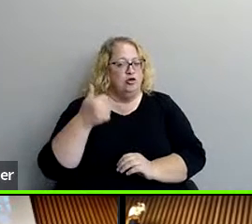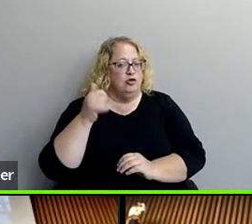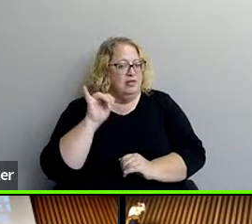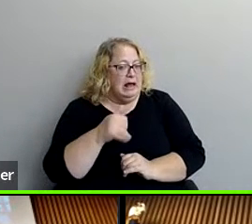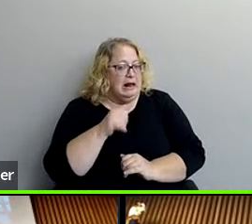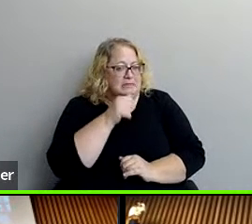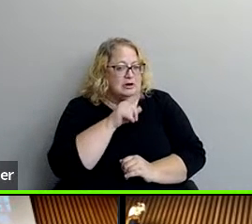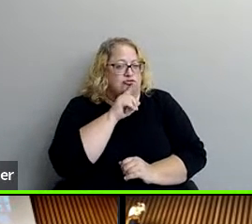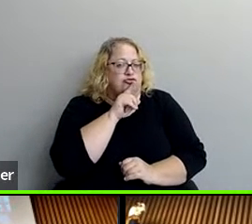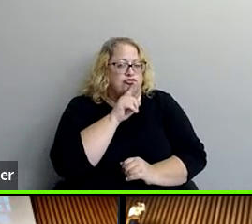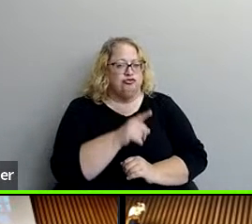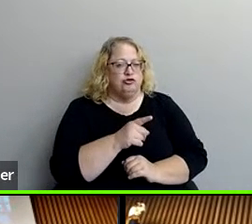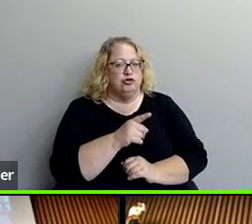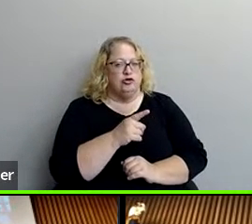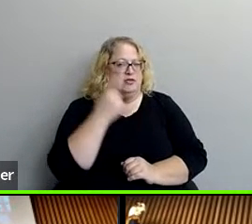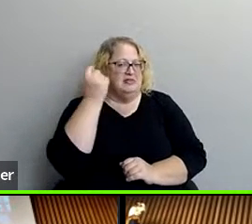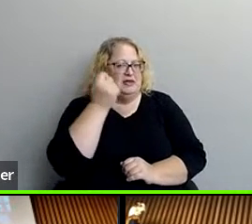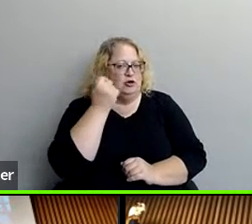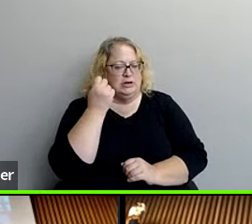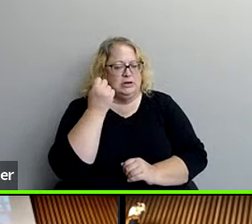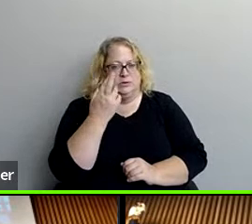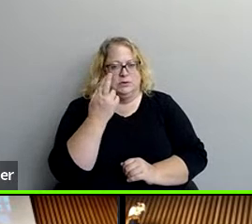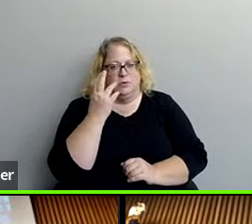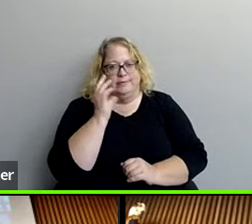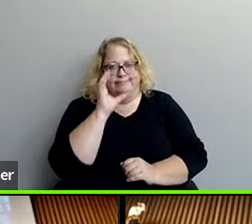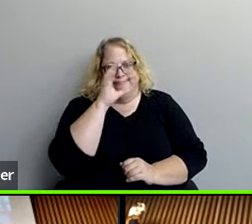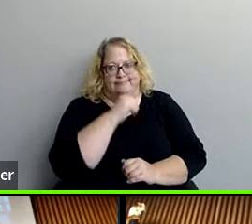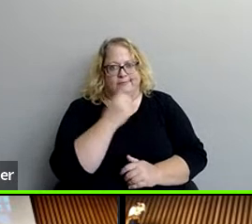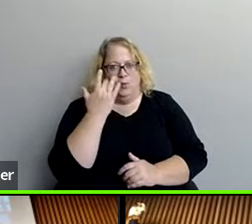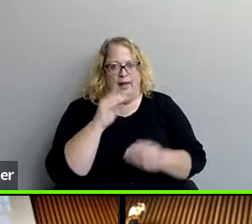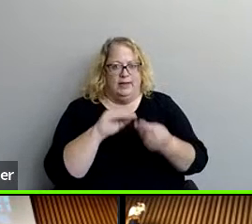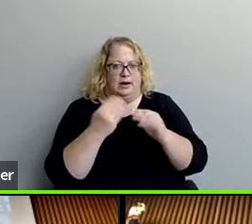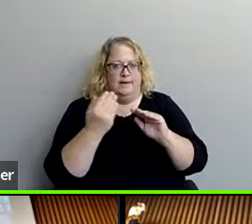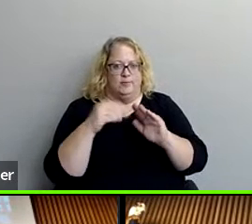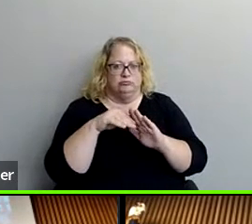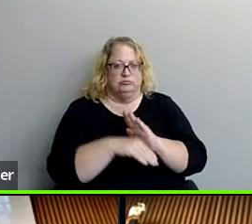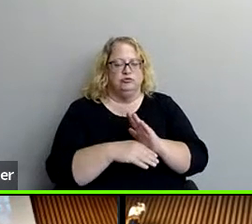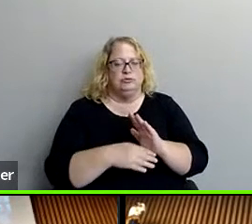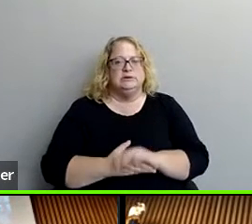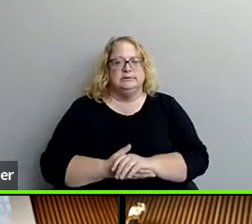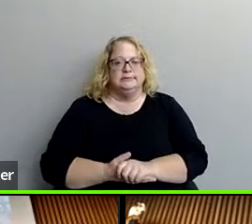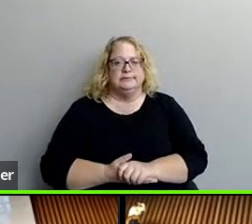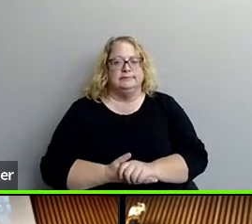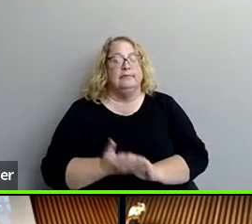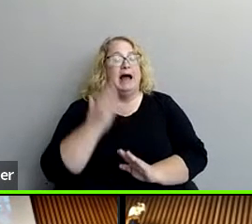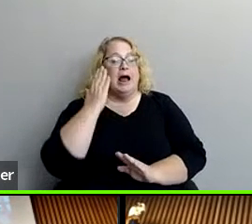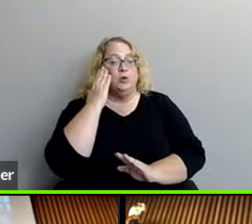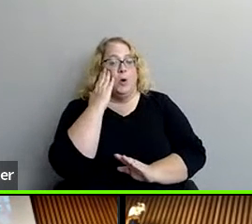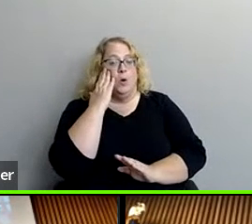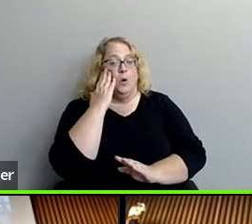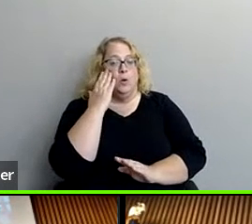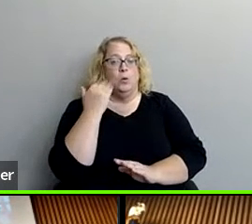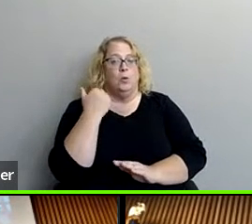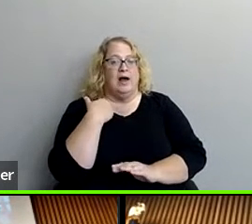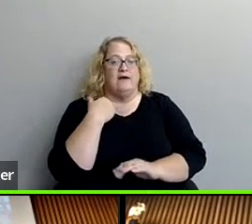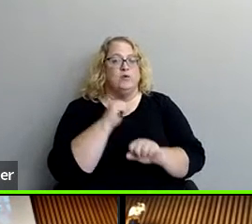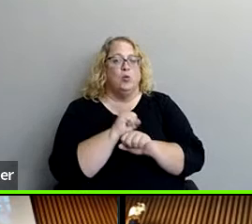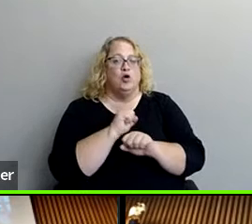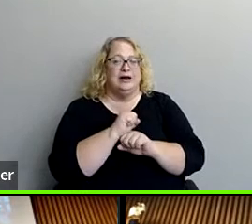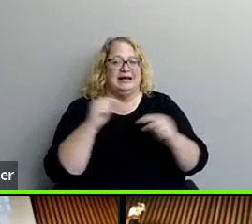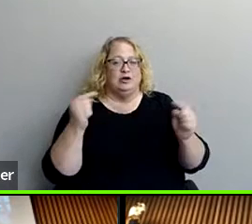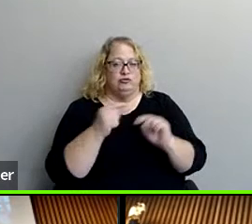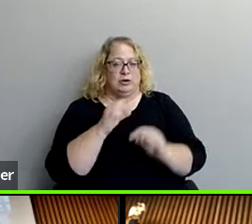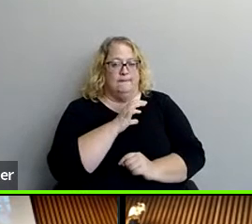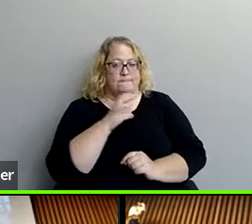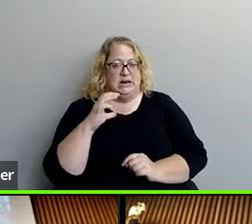sure what a kind of a theory or hypothesis for why that decrease would be. I do know that, you know, we have a work injury